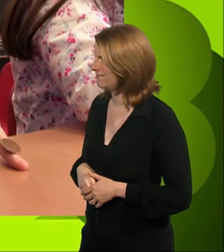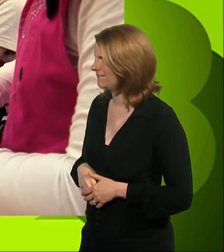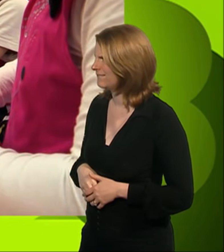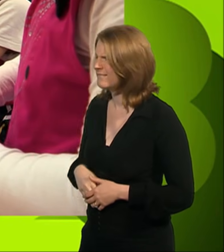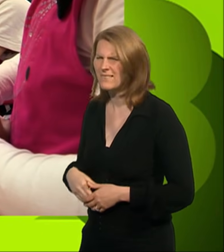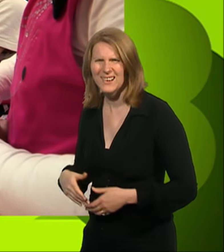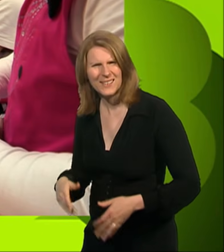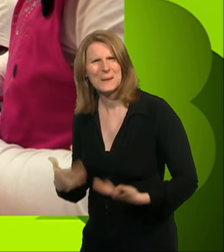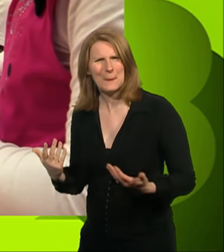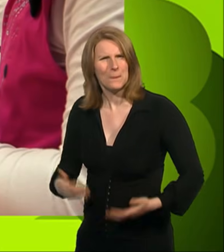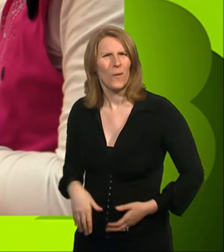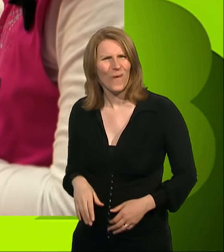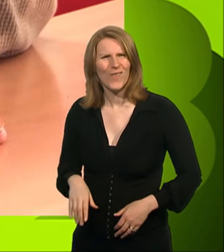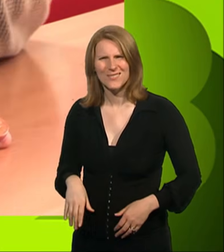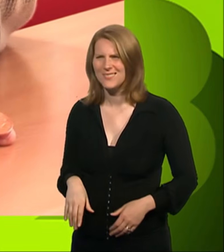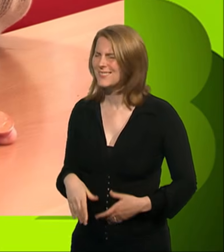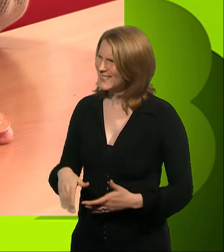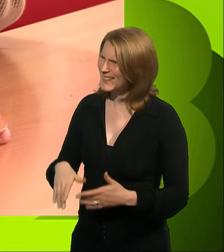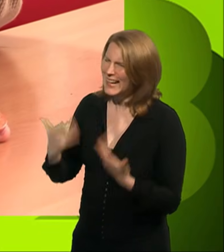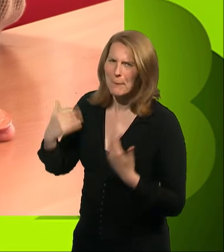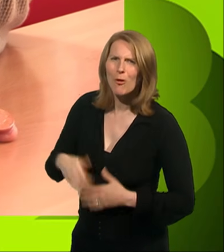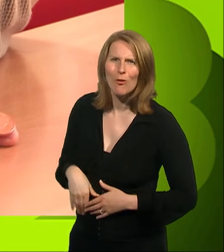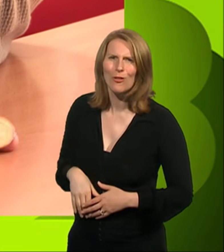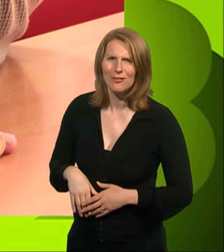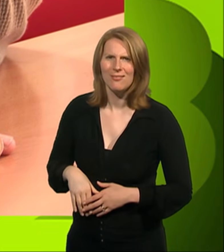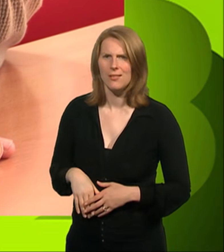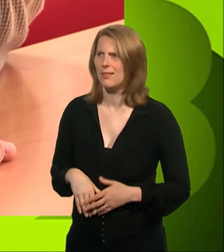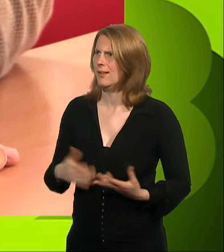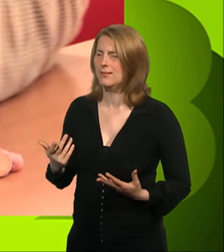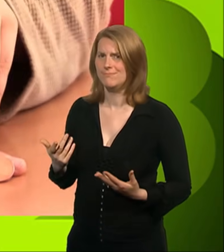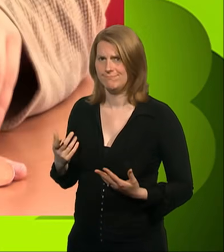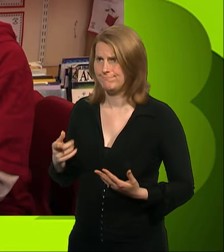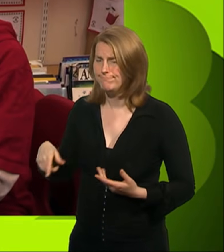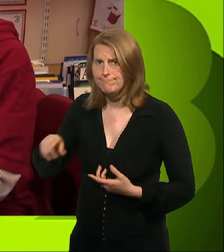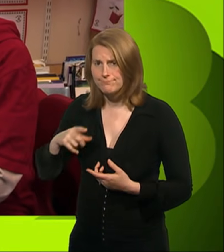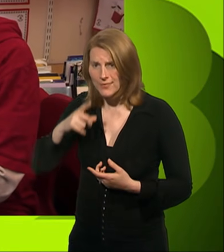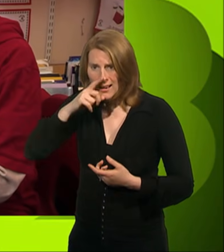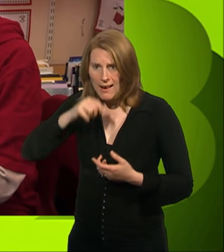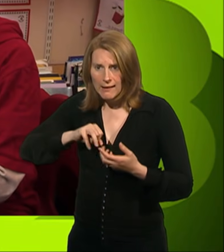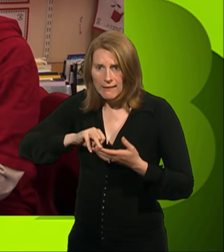Come on, guys, come on, lift it. Yeah, best go you can, best go